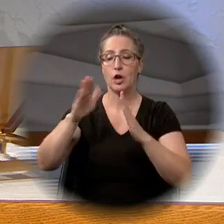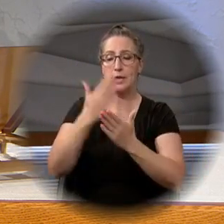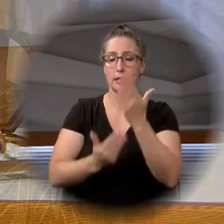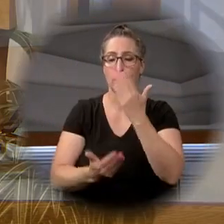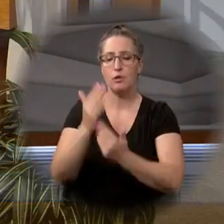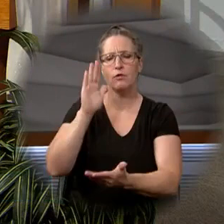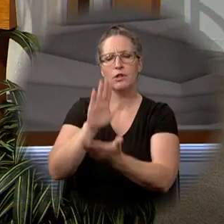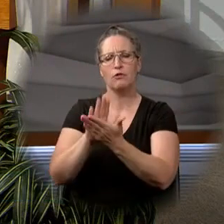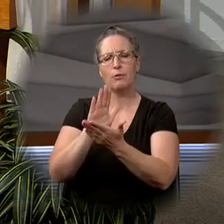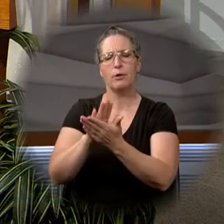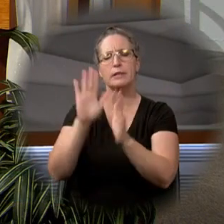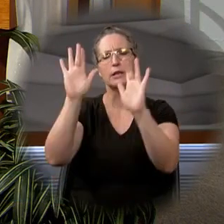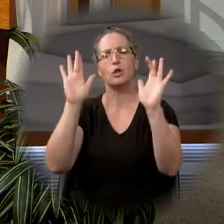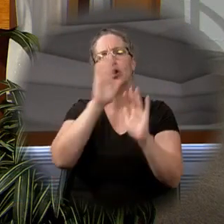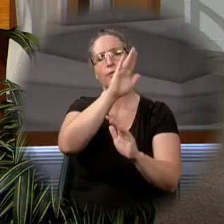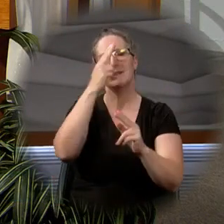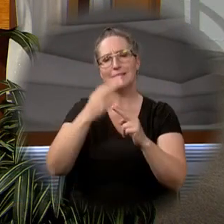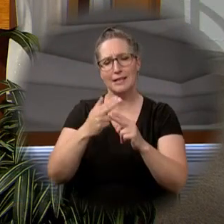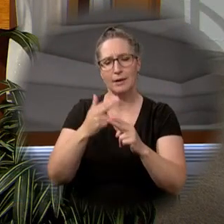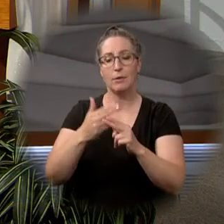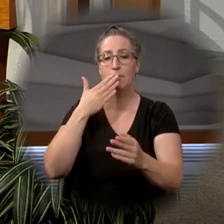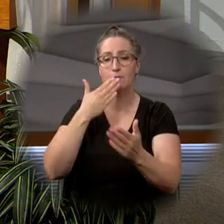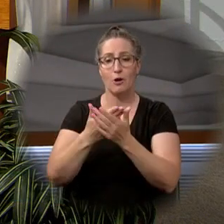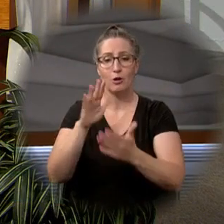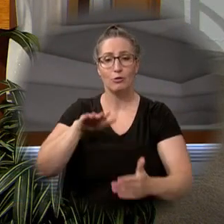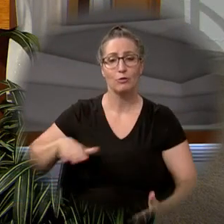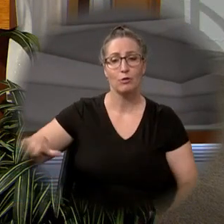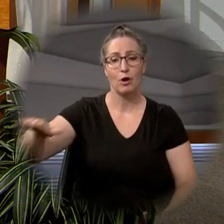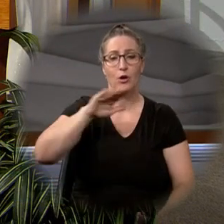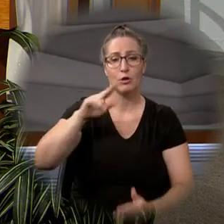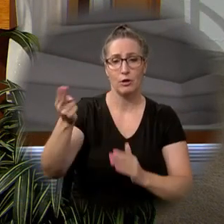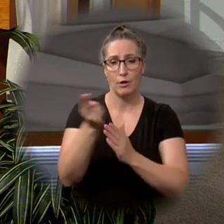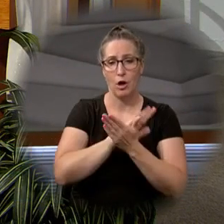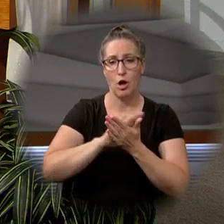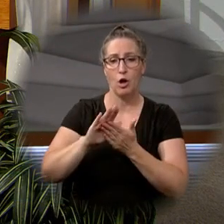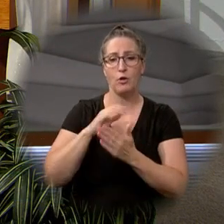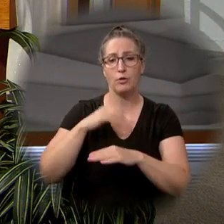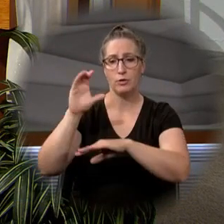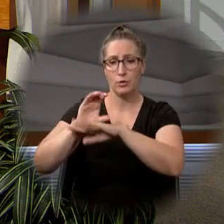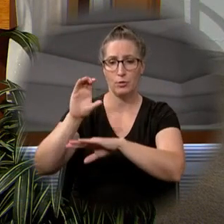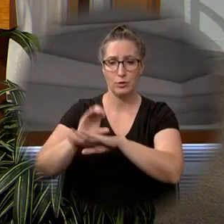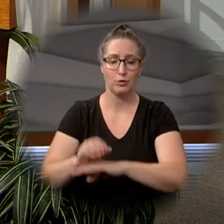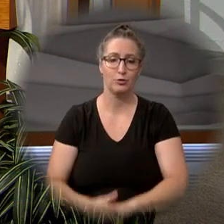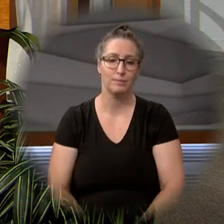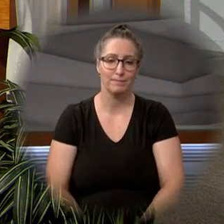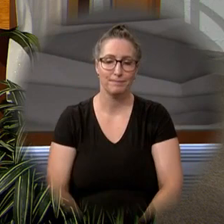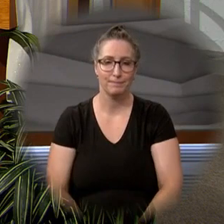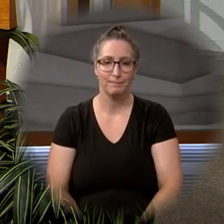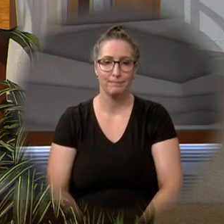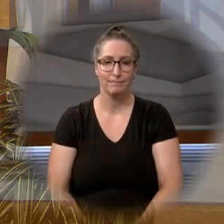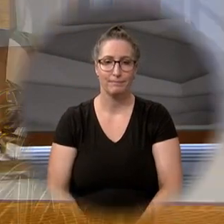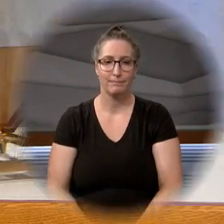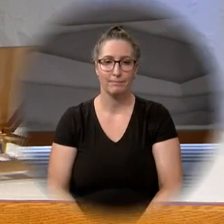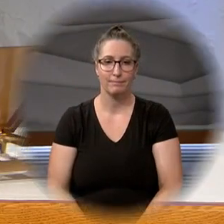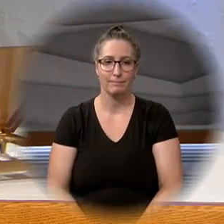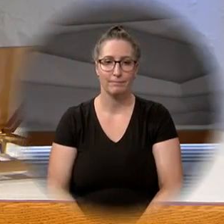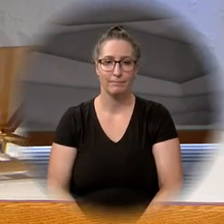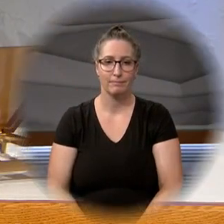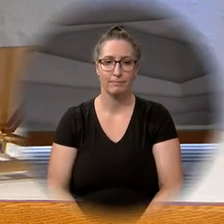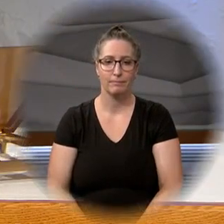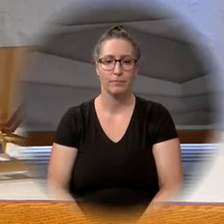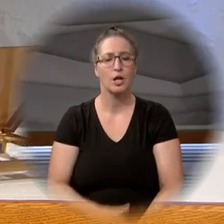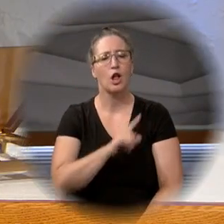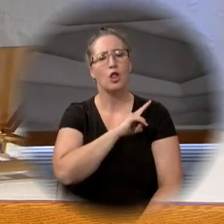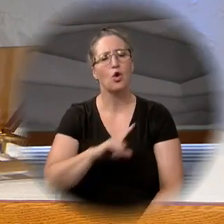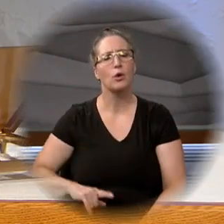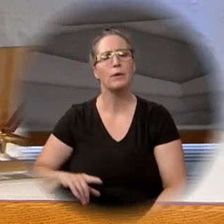at your hands for the praise and glory of his name, for our good and the good of all his holy Church. Accept, O